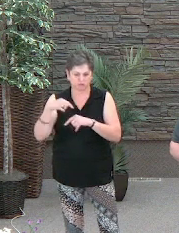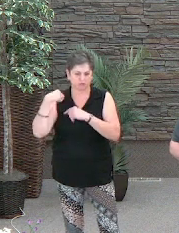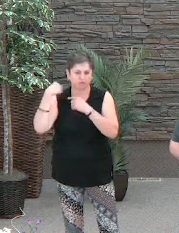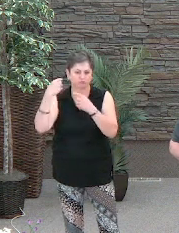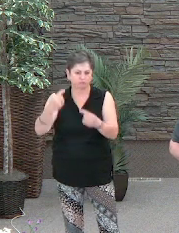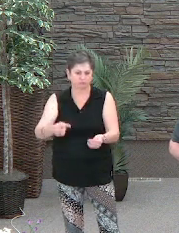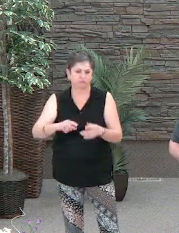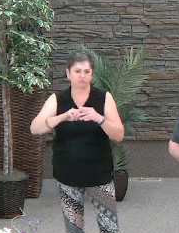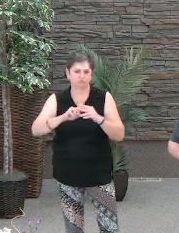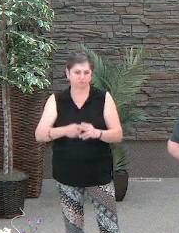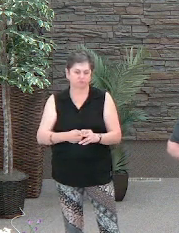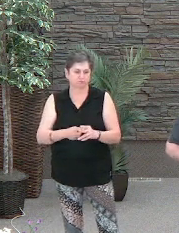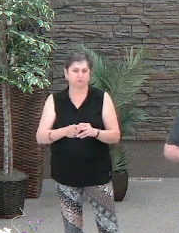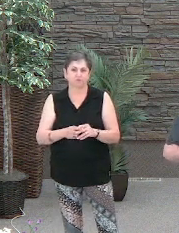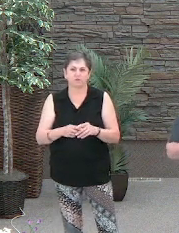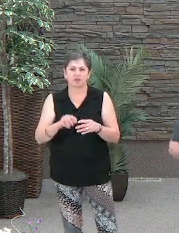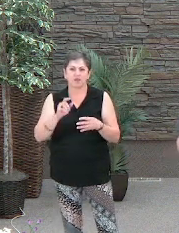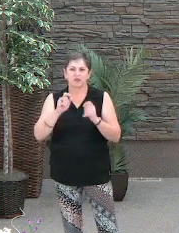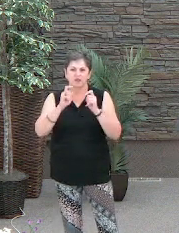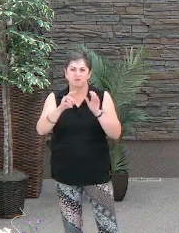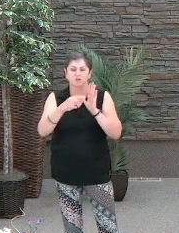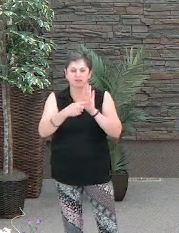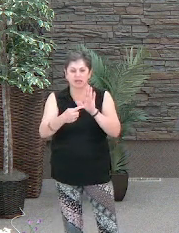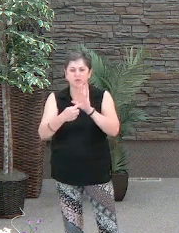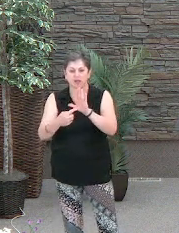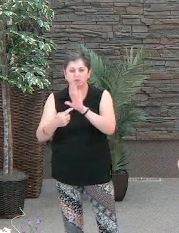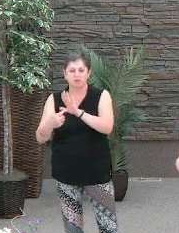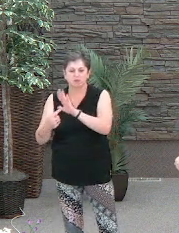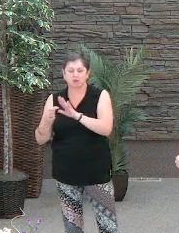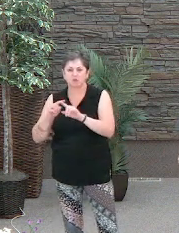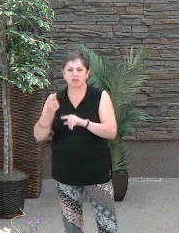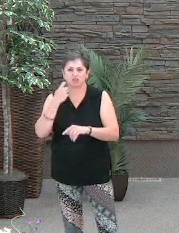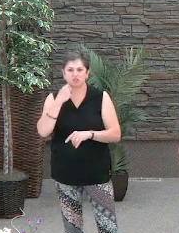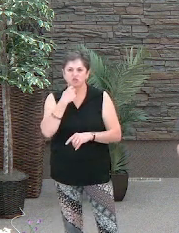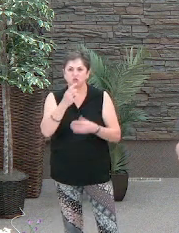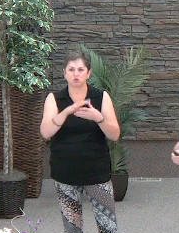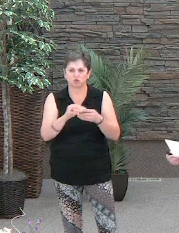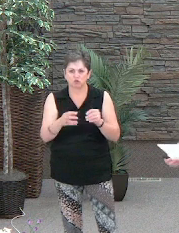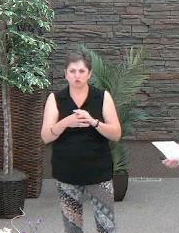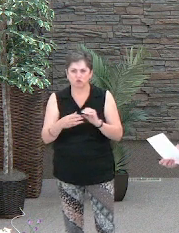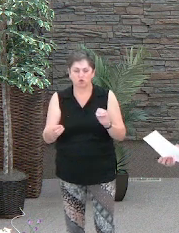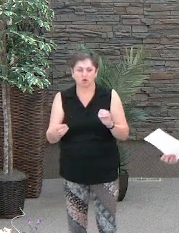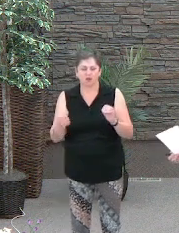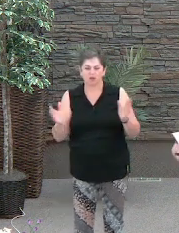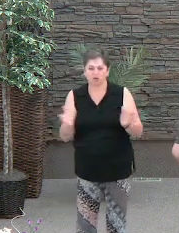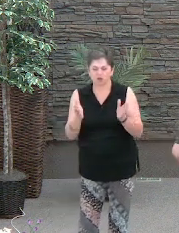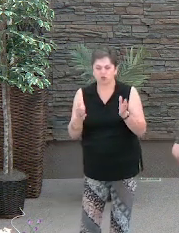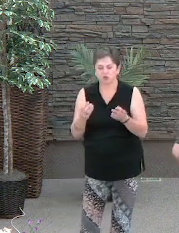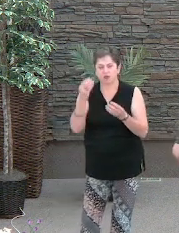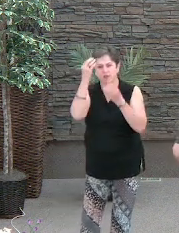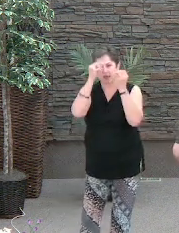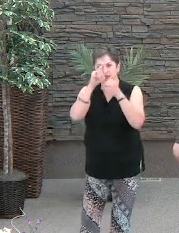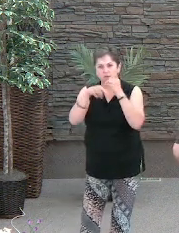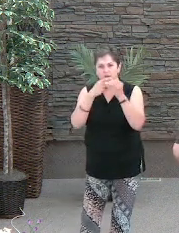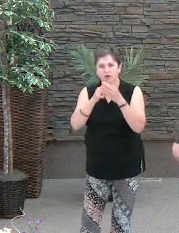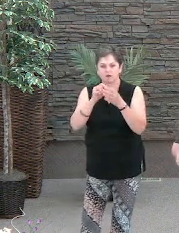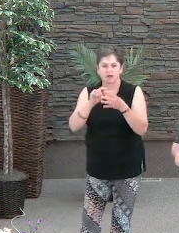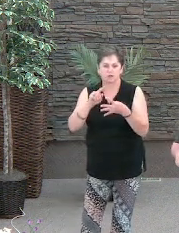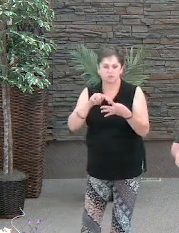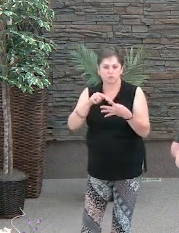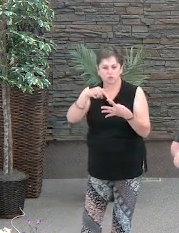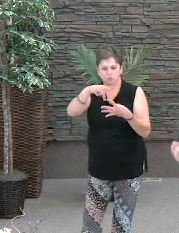in our movement. I could give you example after example, but I've just told you the story, and I'd encourage you to reflect on that